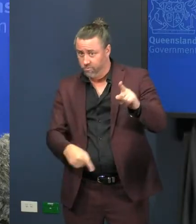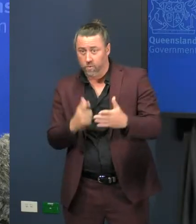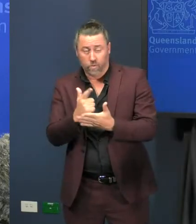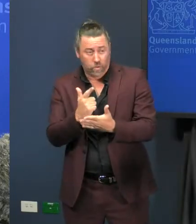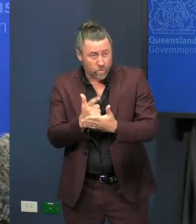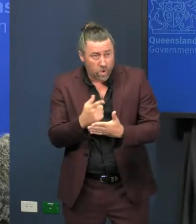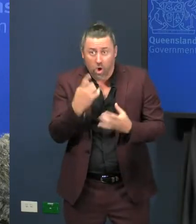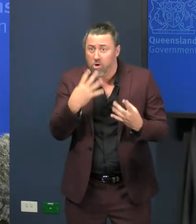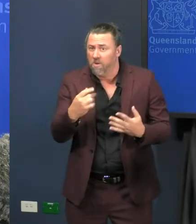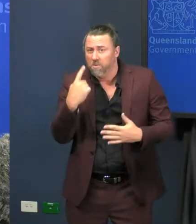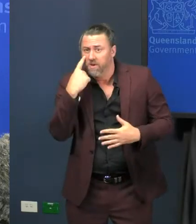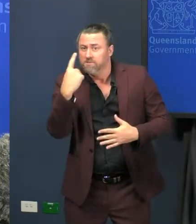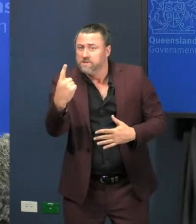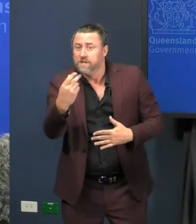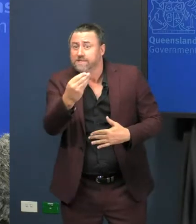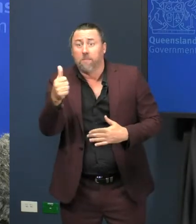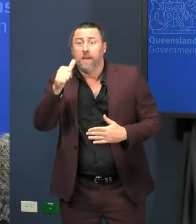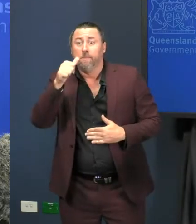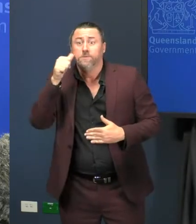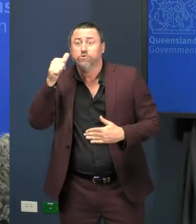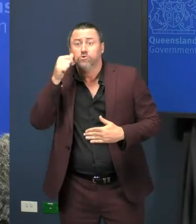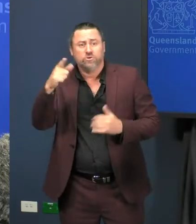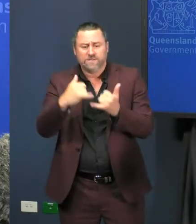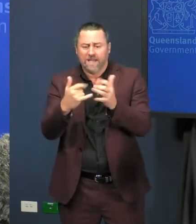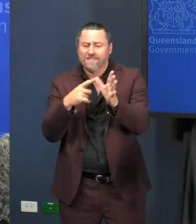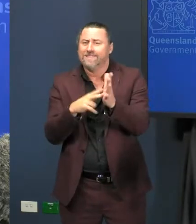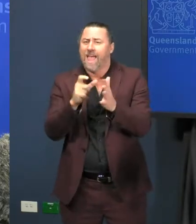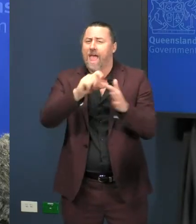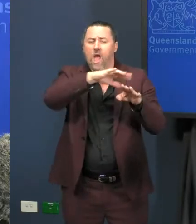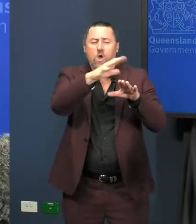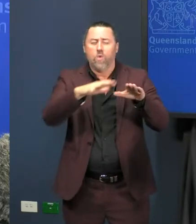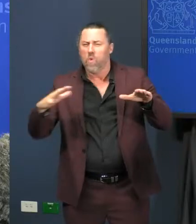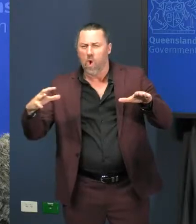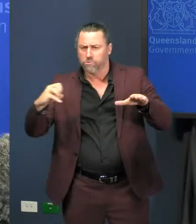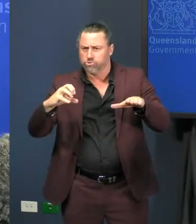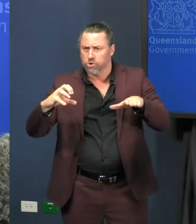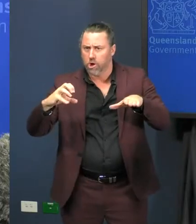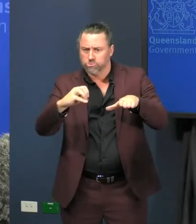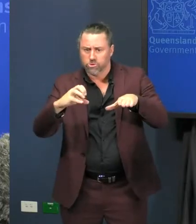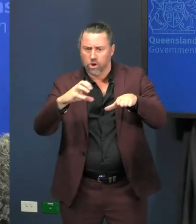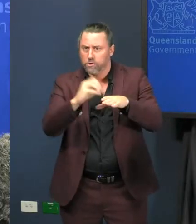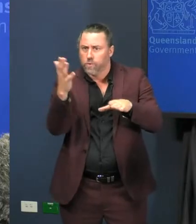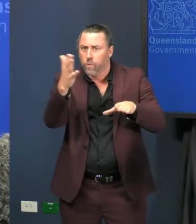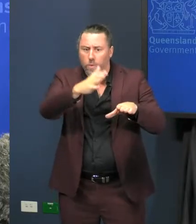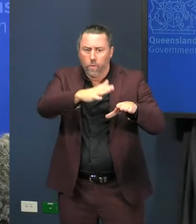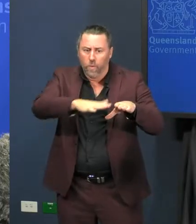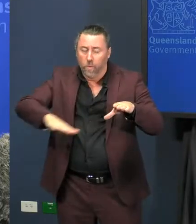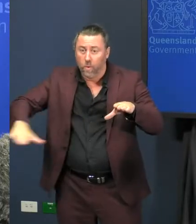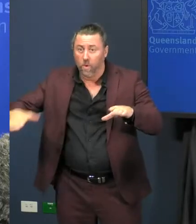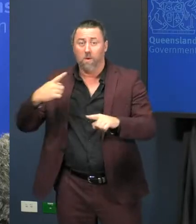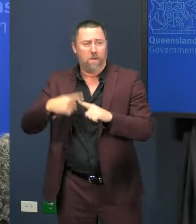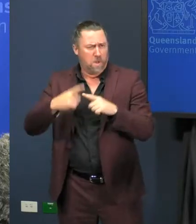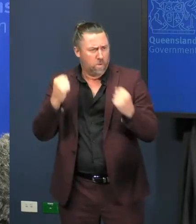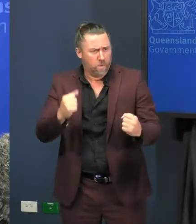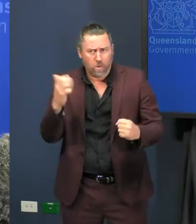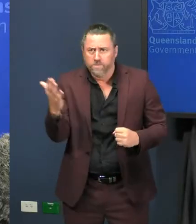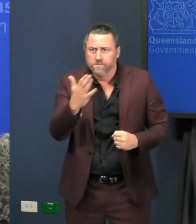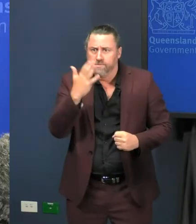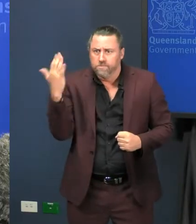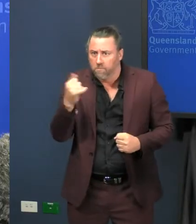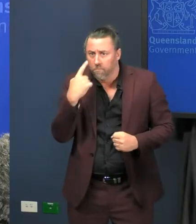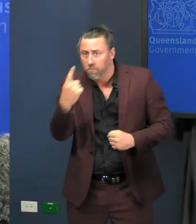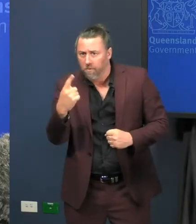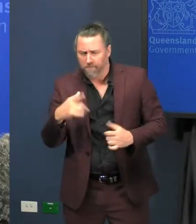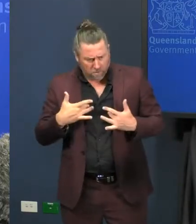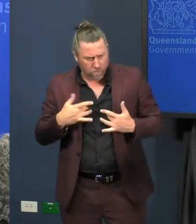we've seen a bit of that. There's then the potential for some severe wind warnings, quite severe in fact, and then flooding in